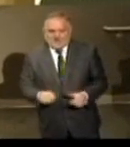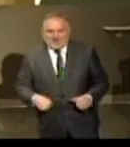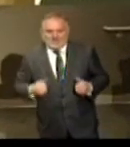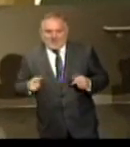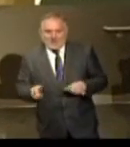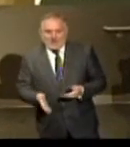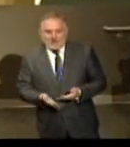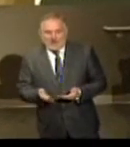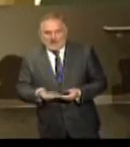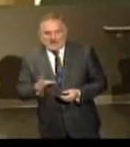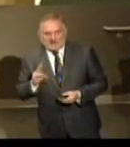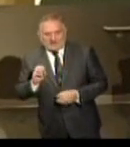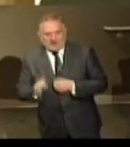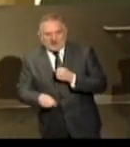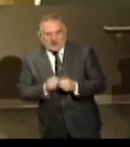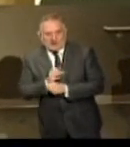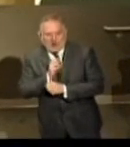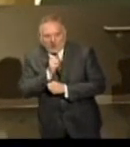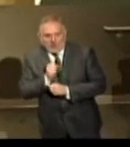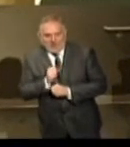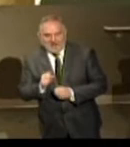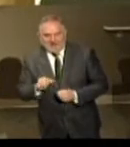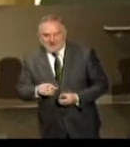of age. I've lived long enough.